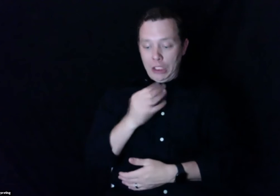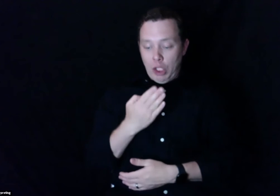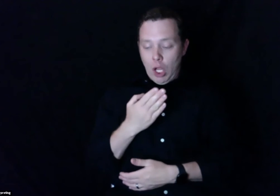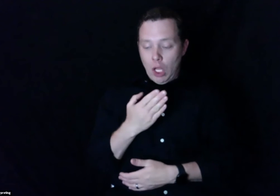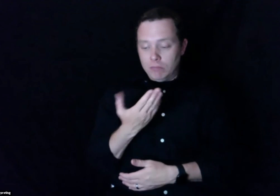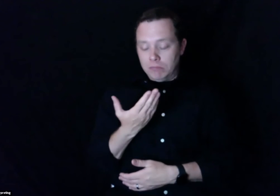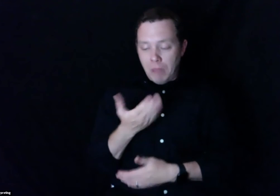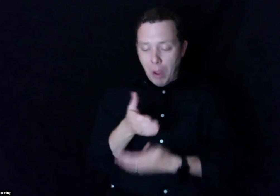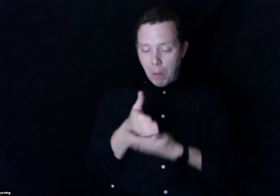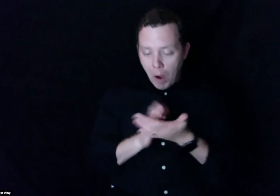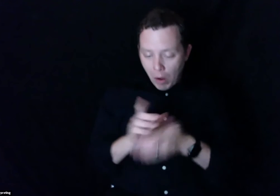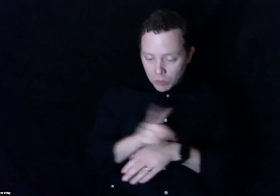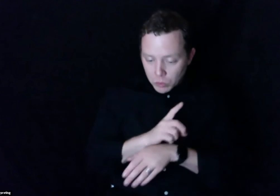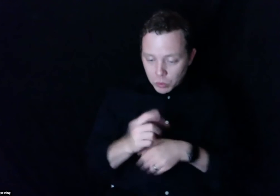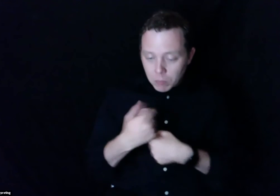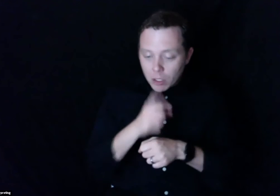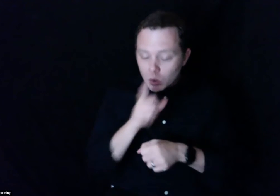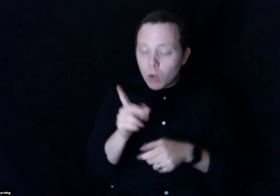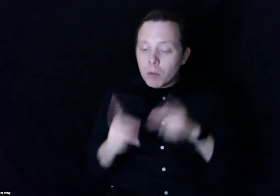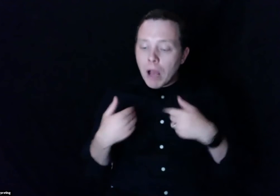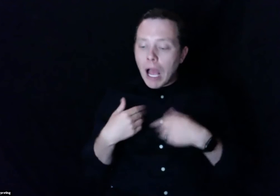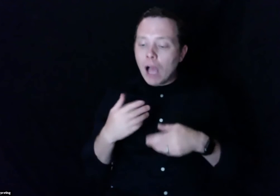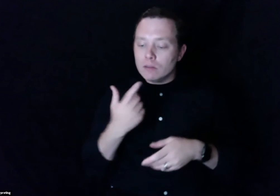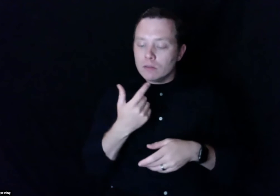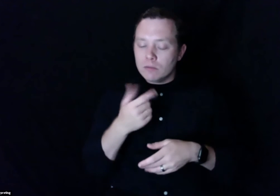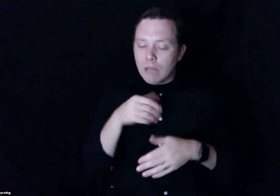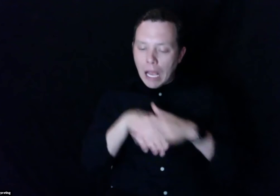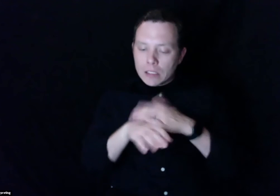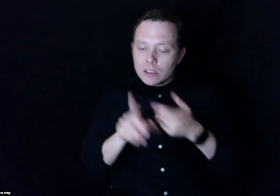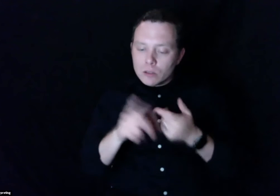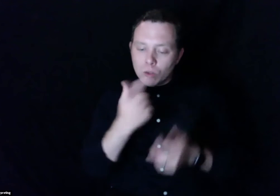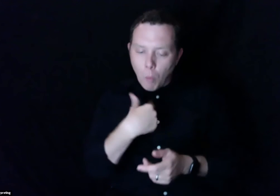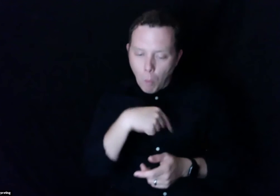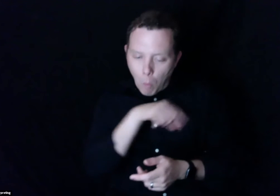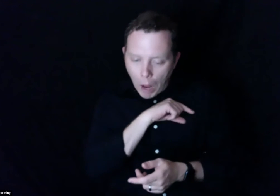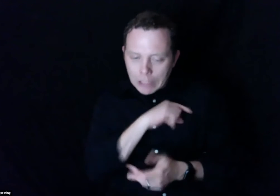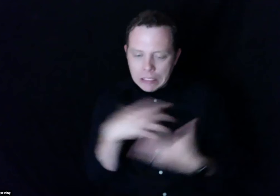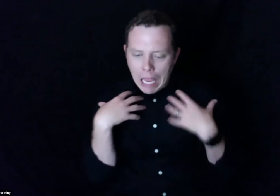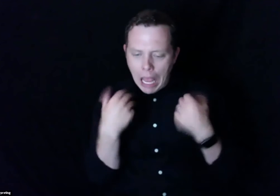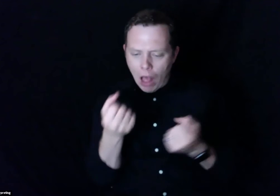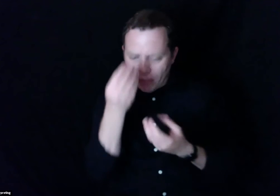access to quality health information. And I wonder,